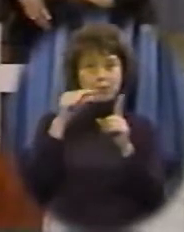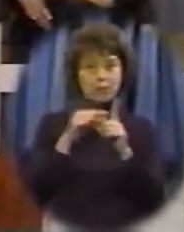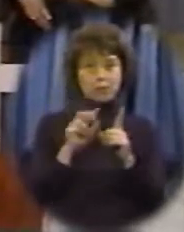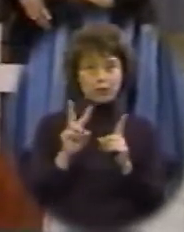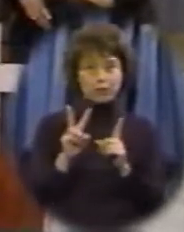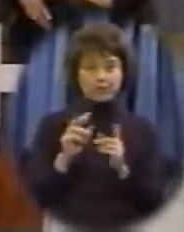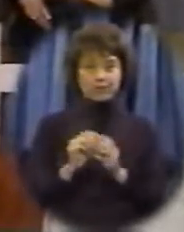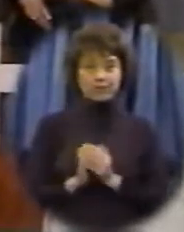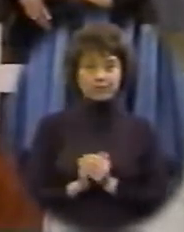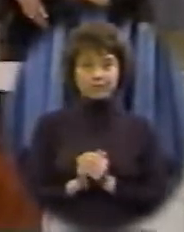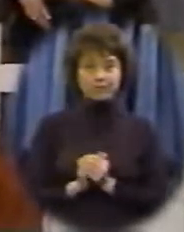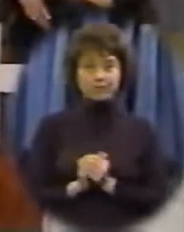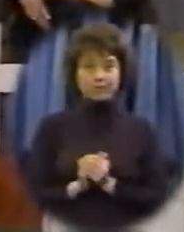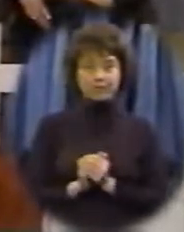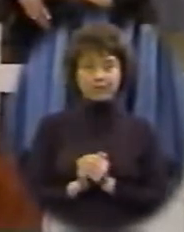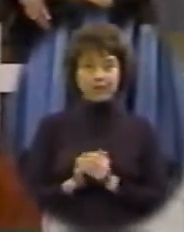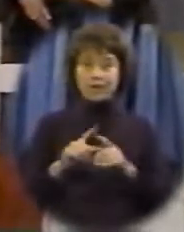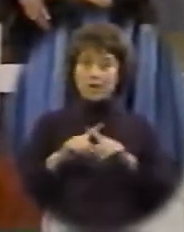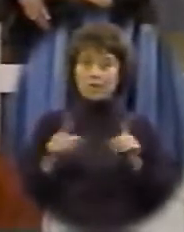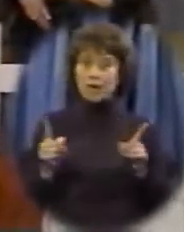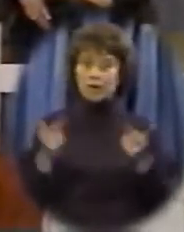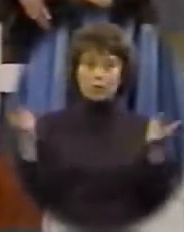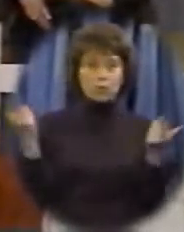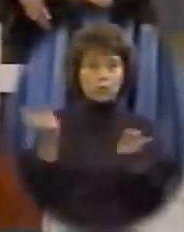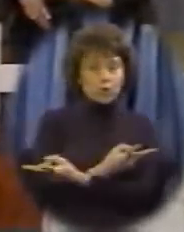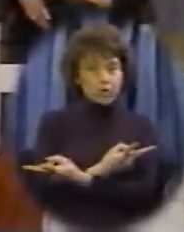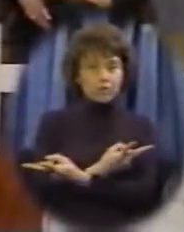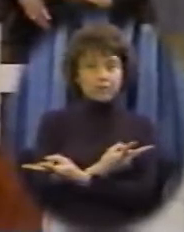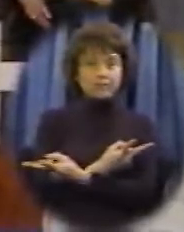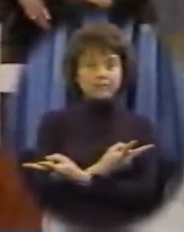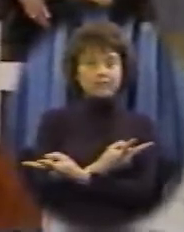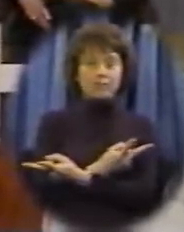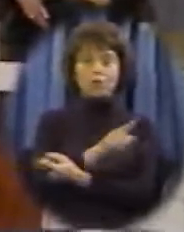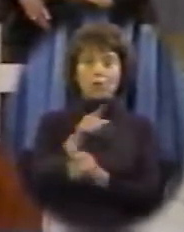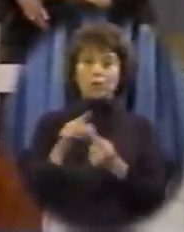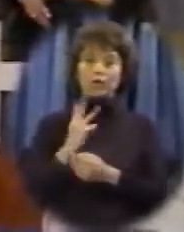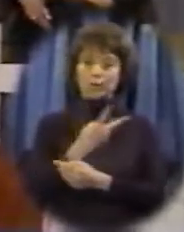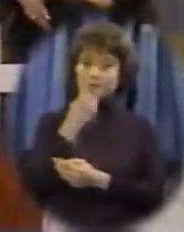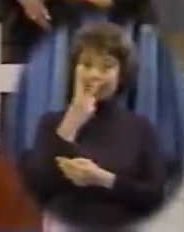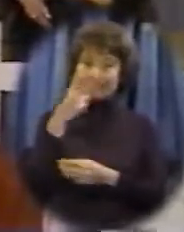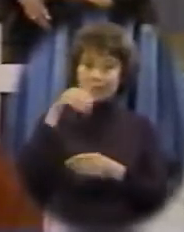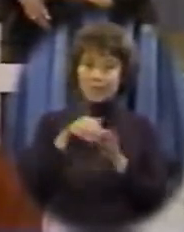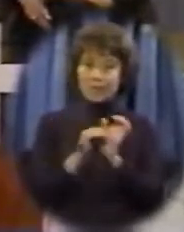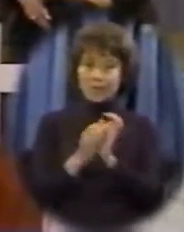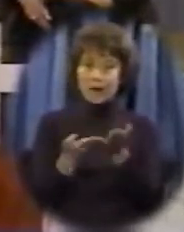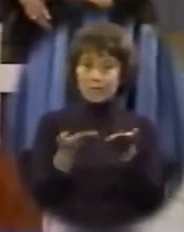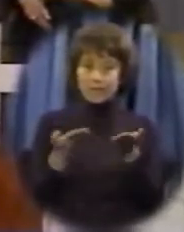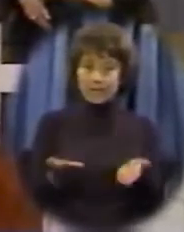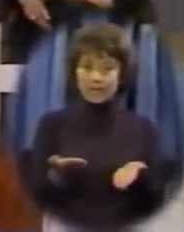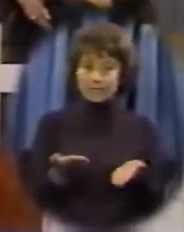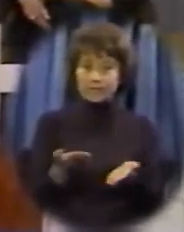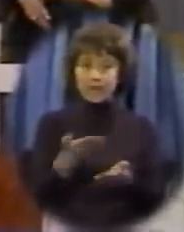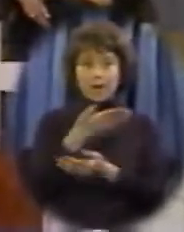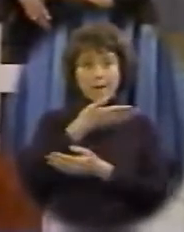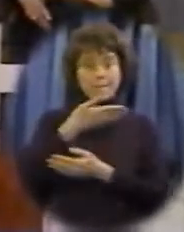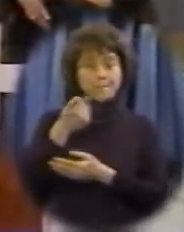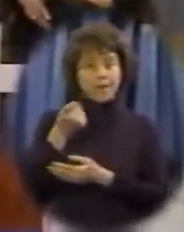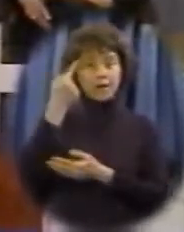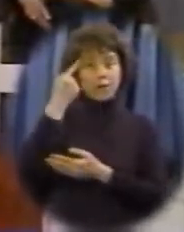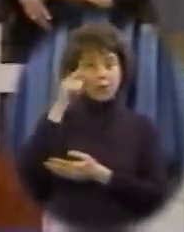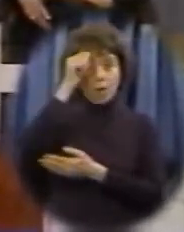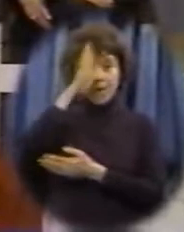that we just used them, but they're darker still in the connection that we find them in this text. Far better had a man be without anything else in this